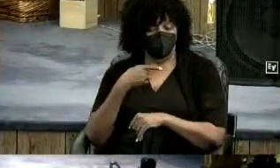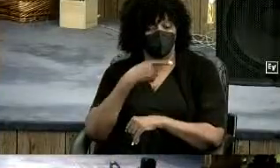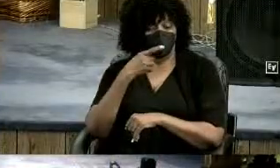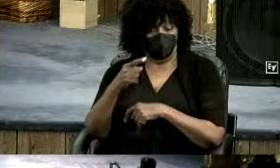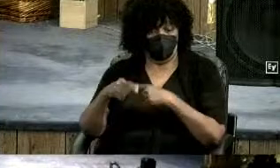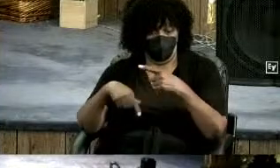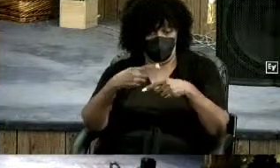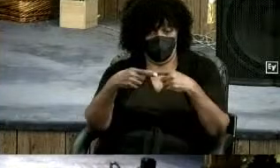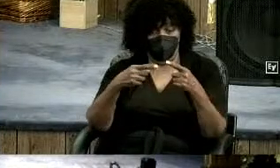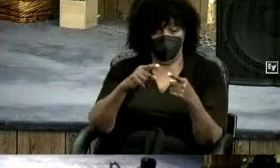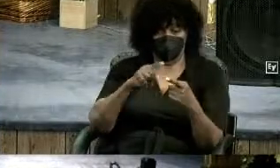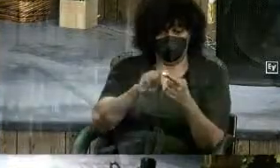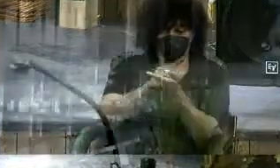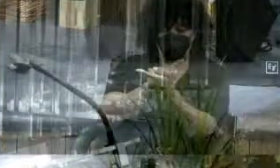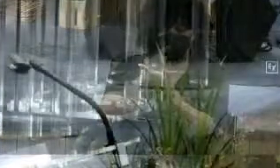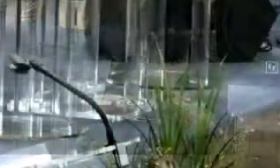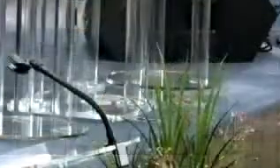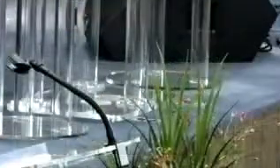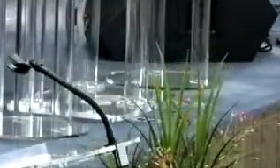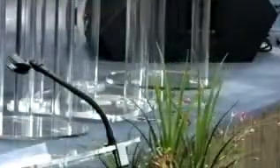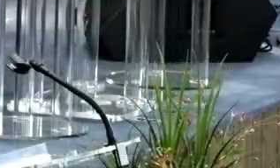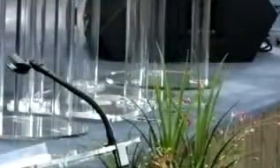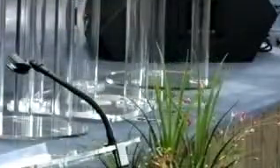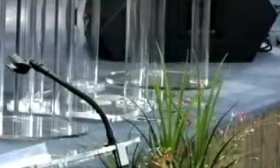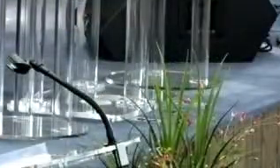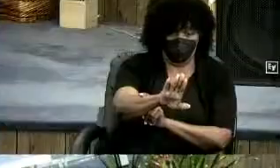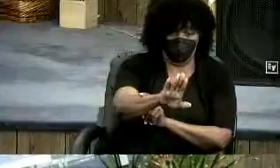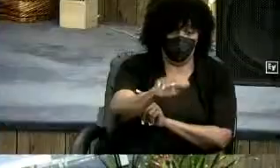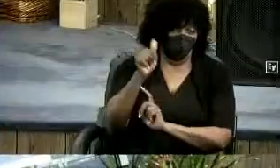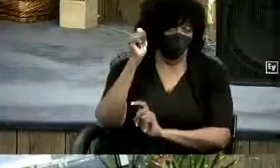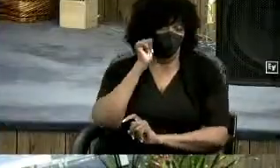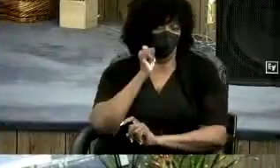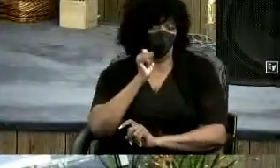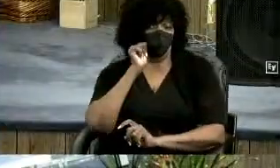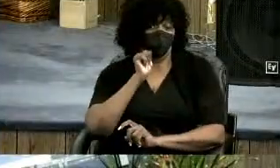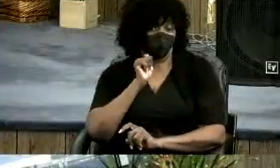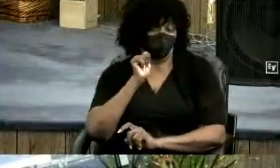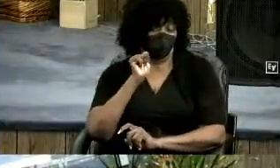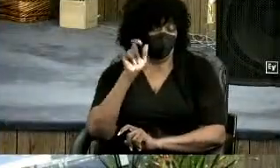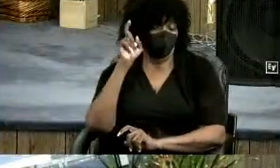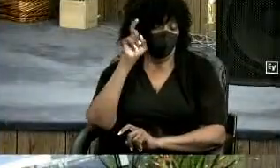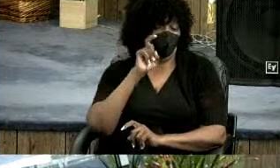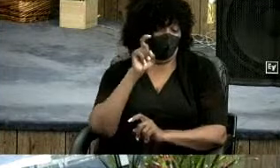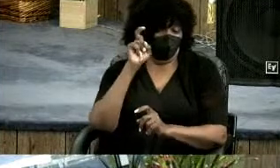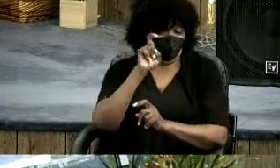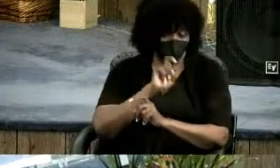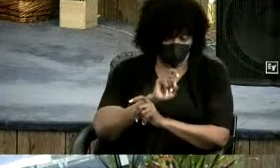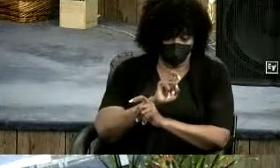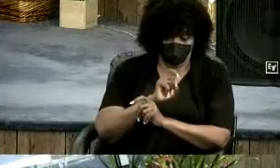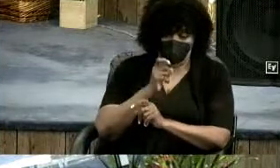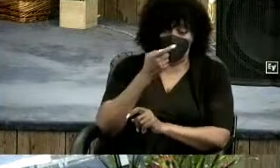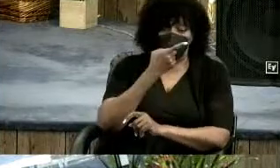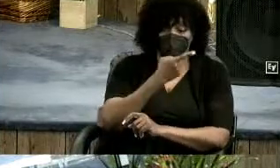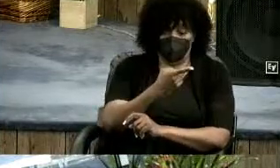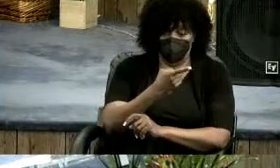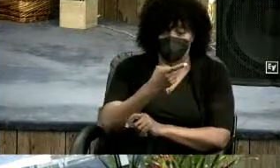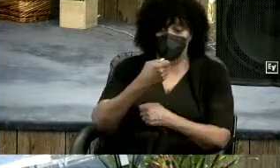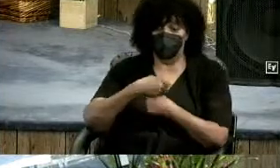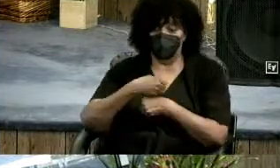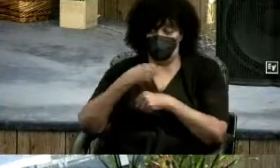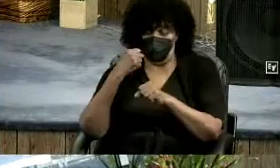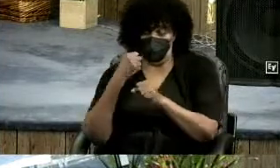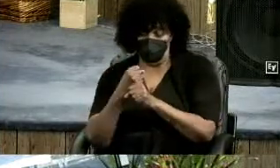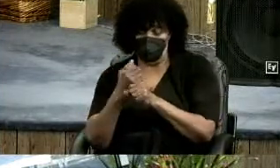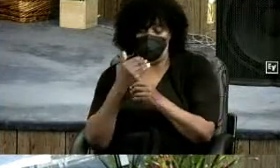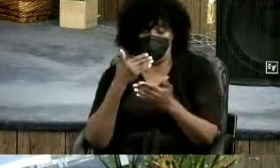over to the other side. And nobody told her that you are unique. You are fearfully and wonderfully made. It's not about pants